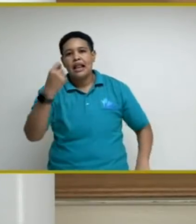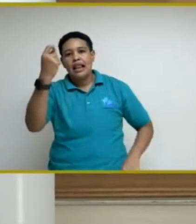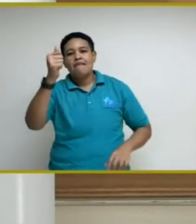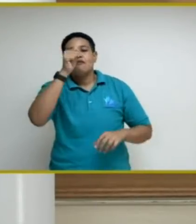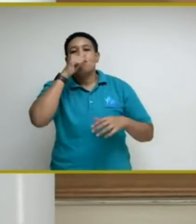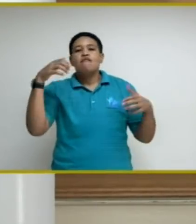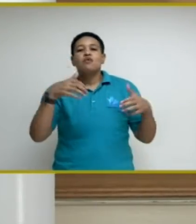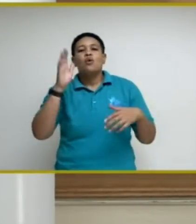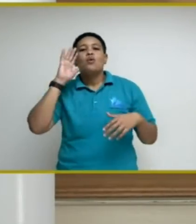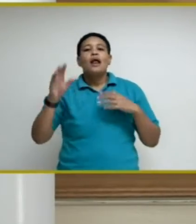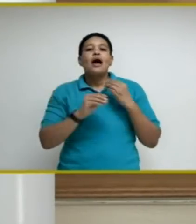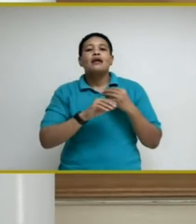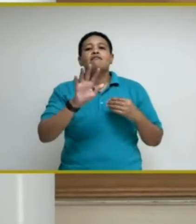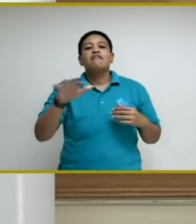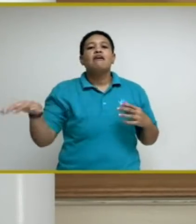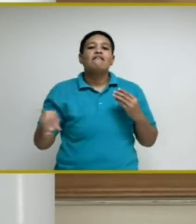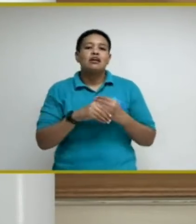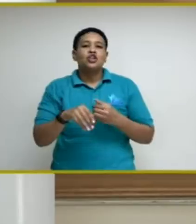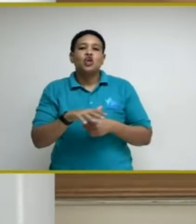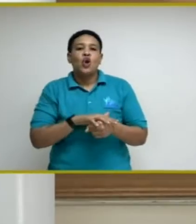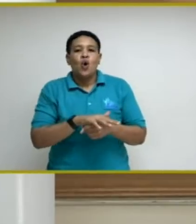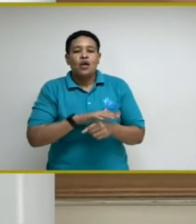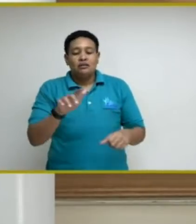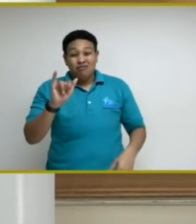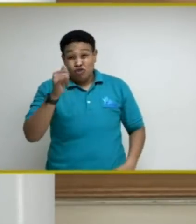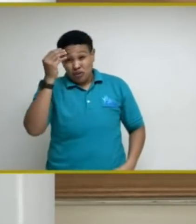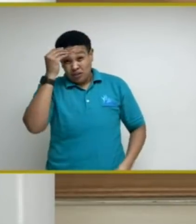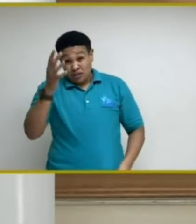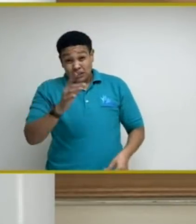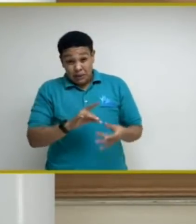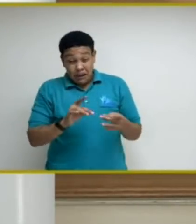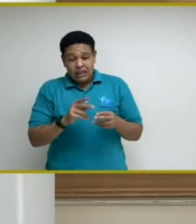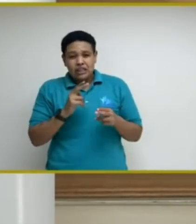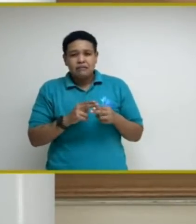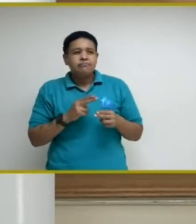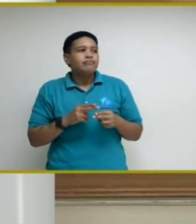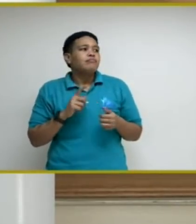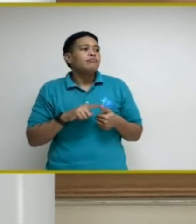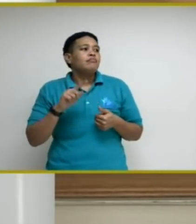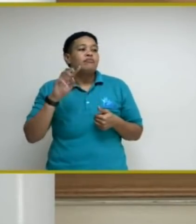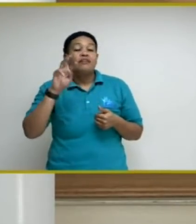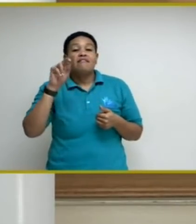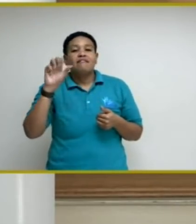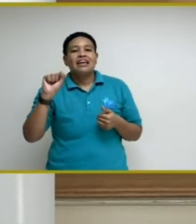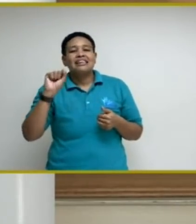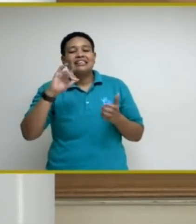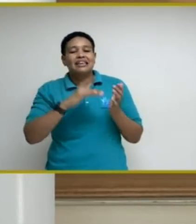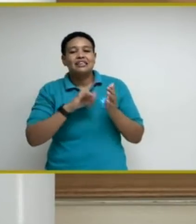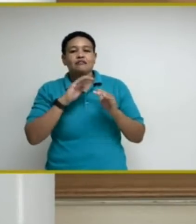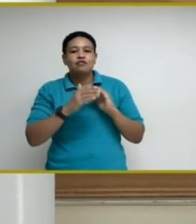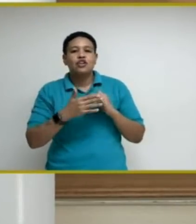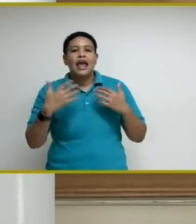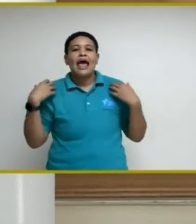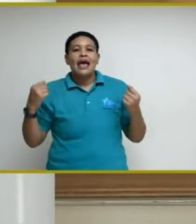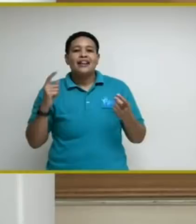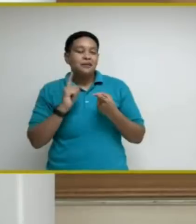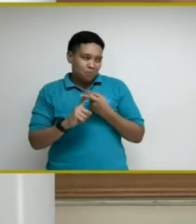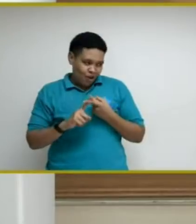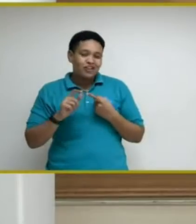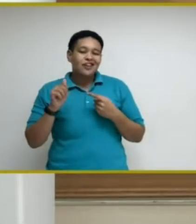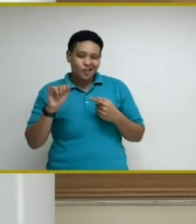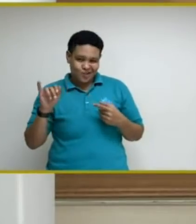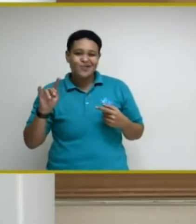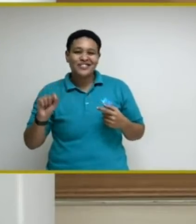some 55 additional sites. Just to mention the names: Vein Centers of Jamaica, Health Plus Associates,